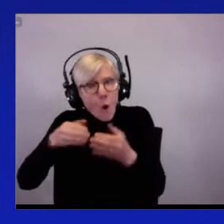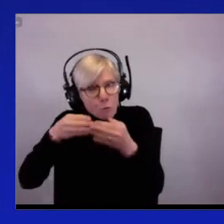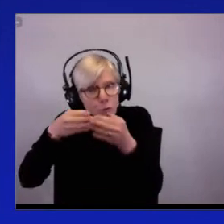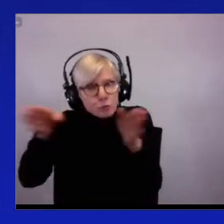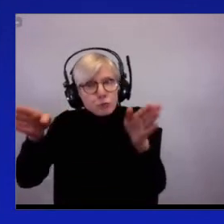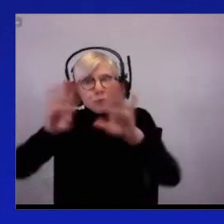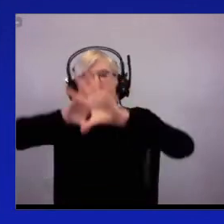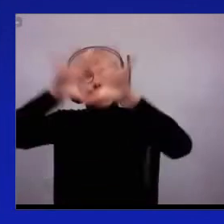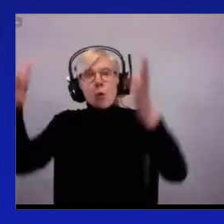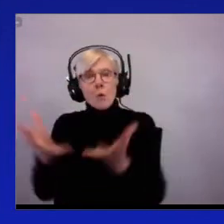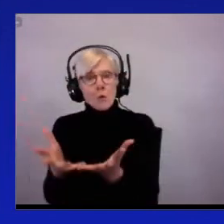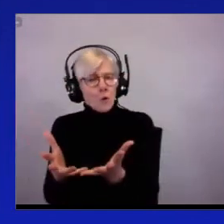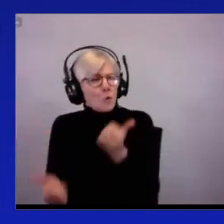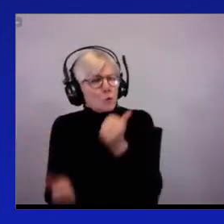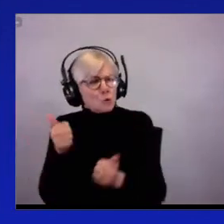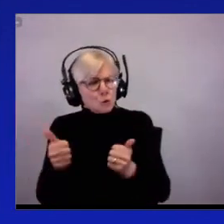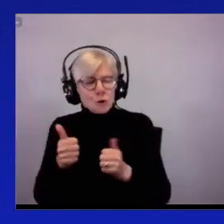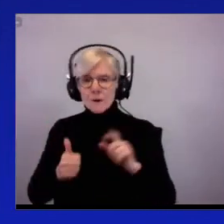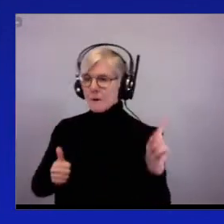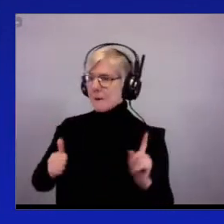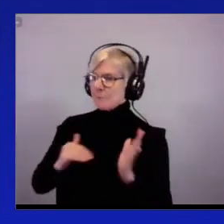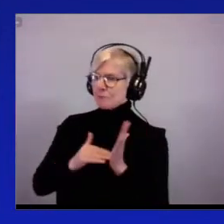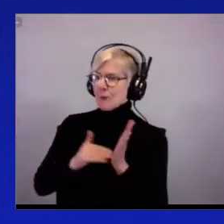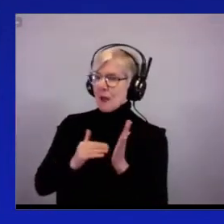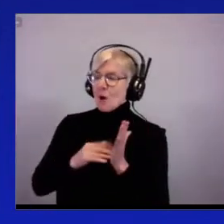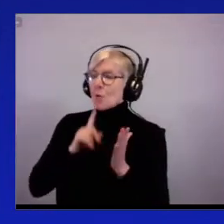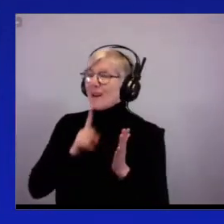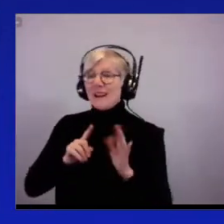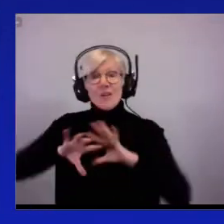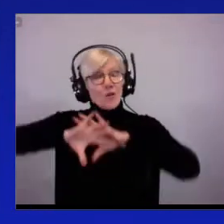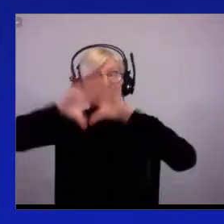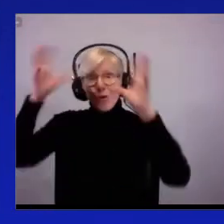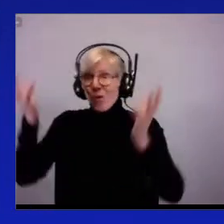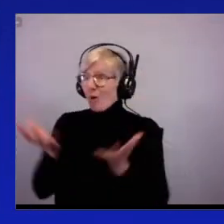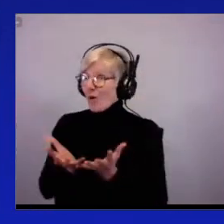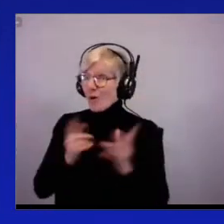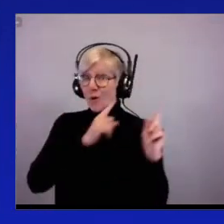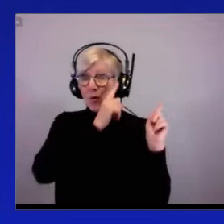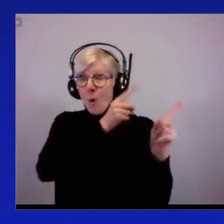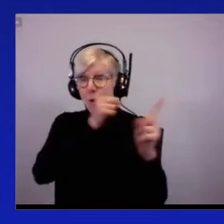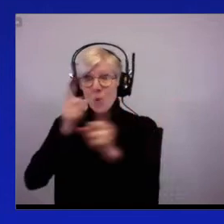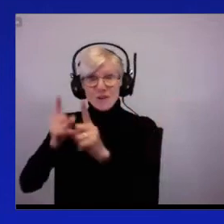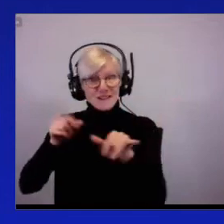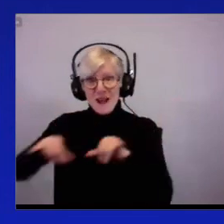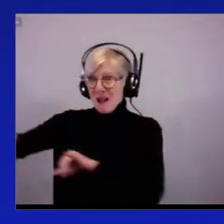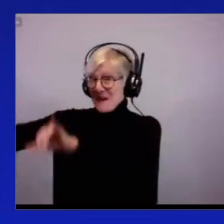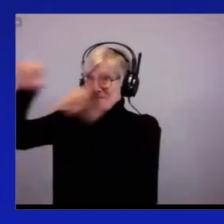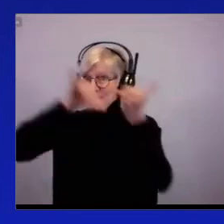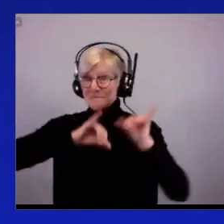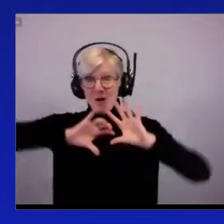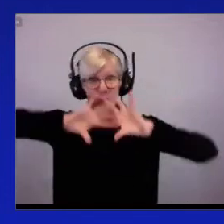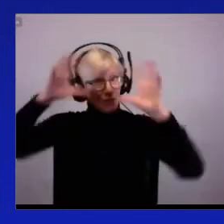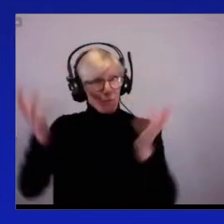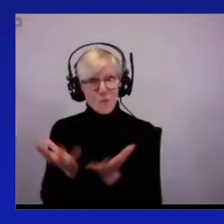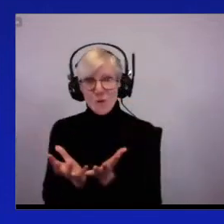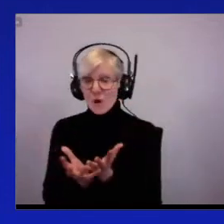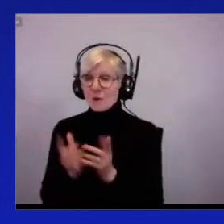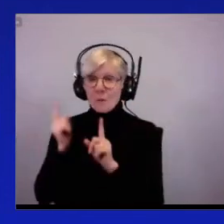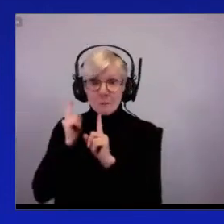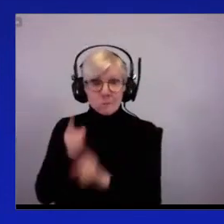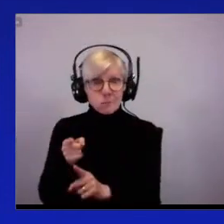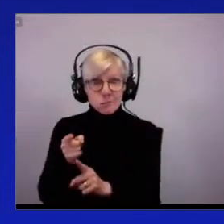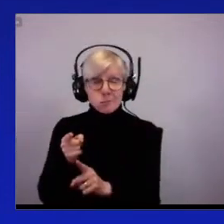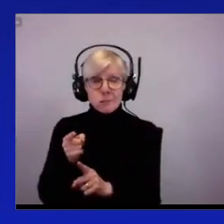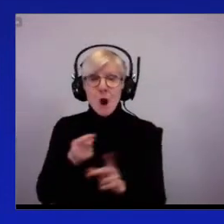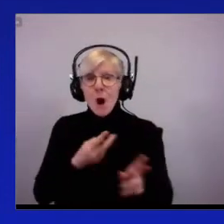Around the world, usually the goals are the same for the pandemic response. It's to decrease hospitalizations and death